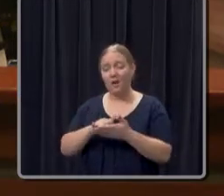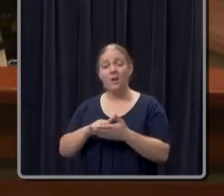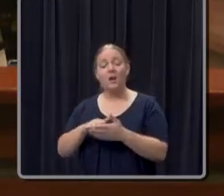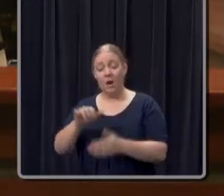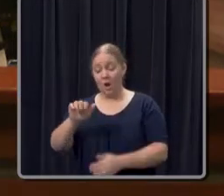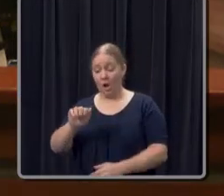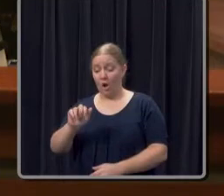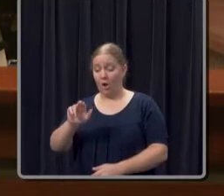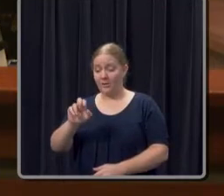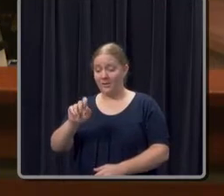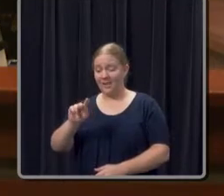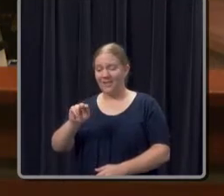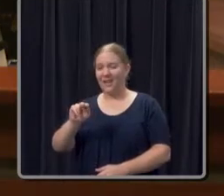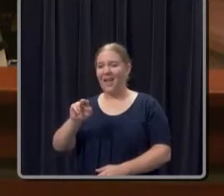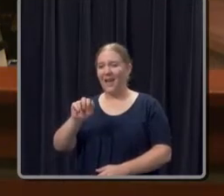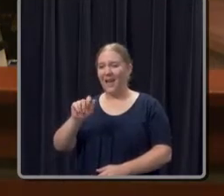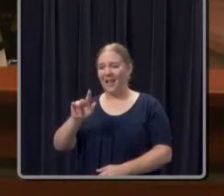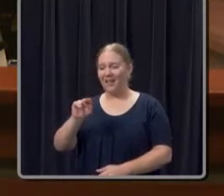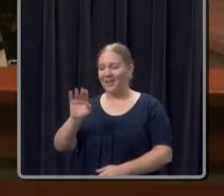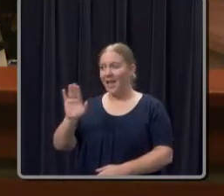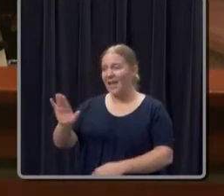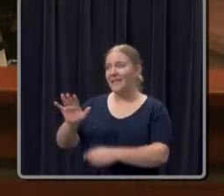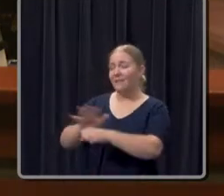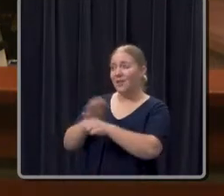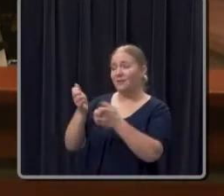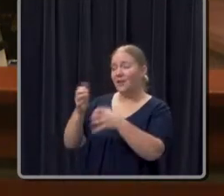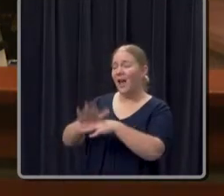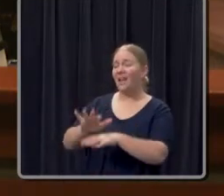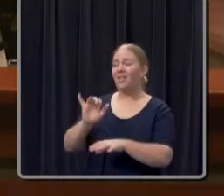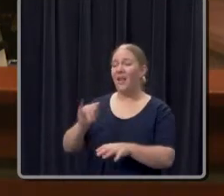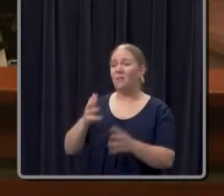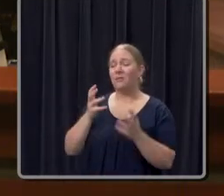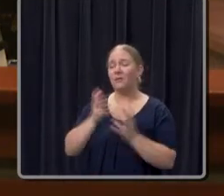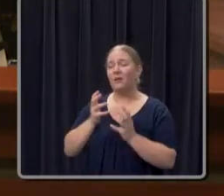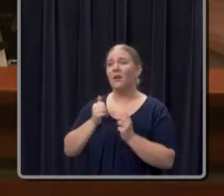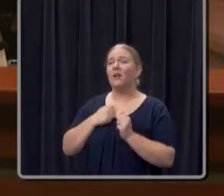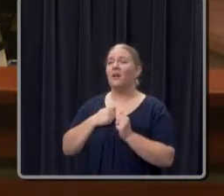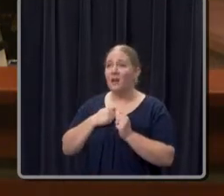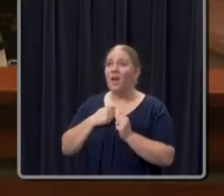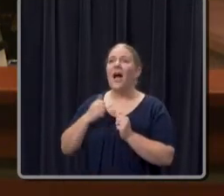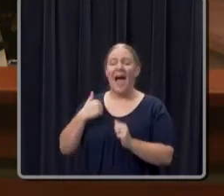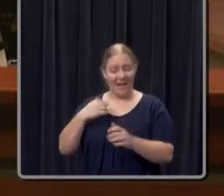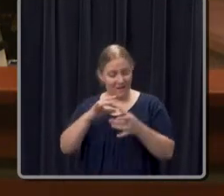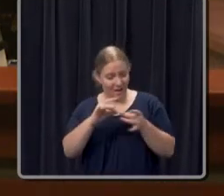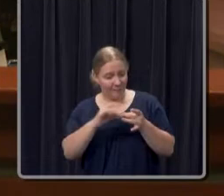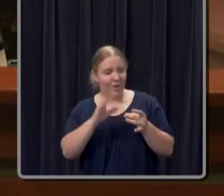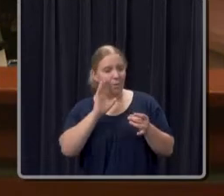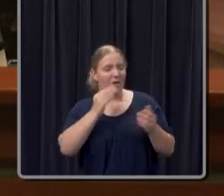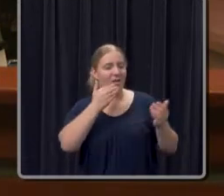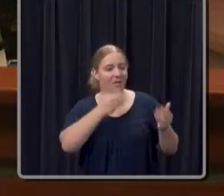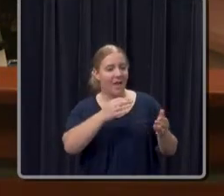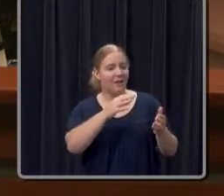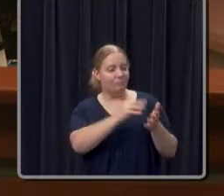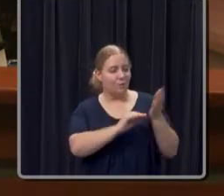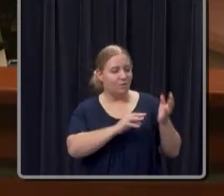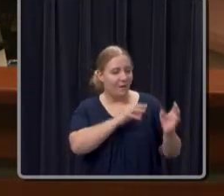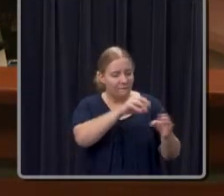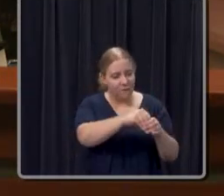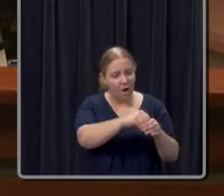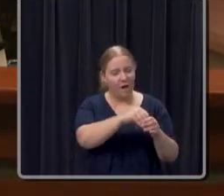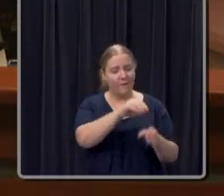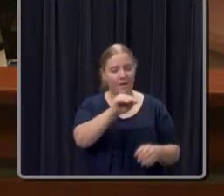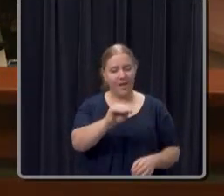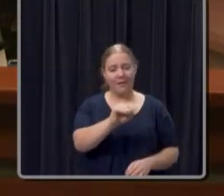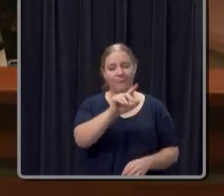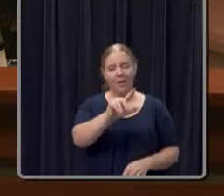Austin Allen in his video tonight, wasn't that something? I had comments that I was going to thank our students who participated in the